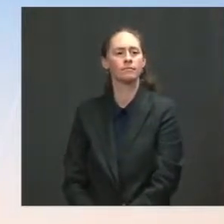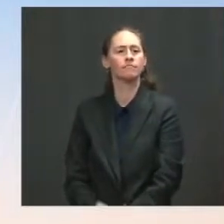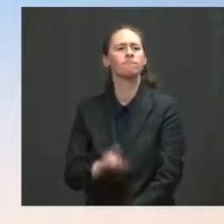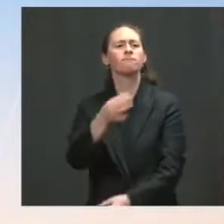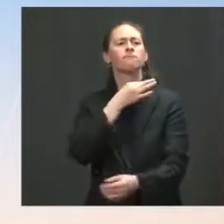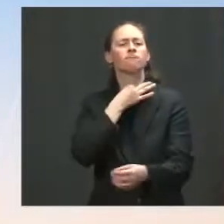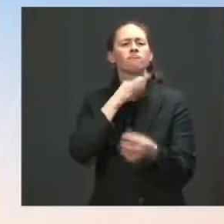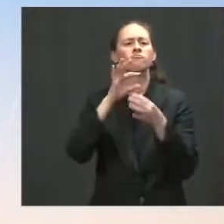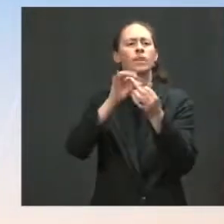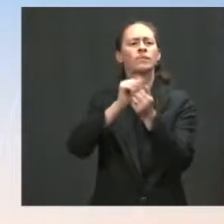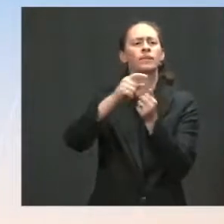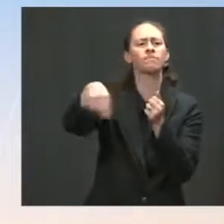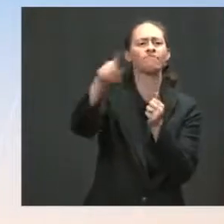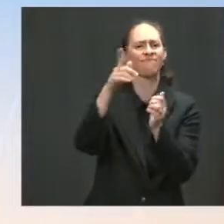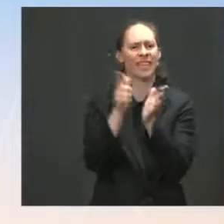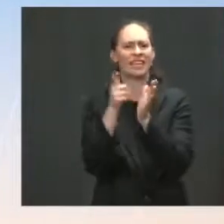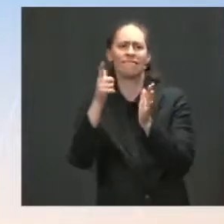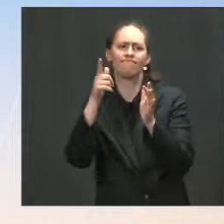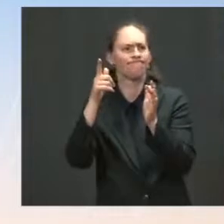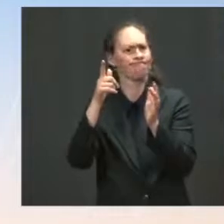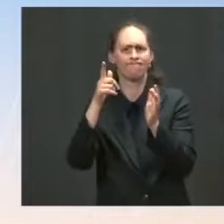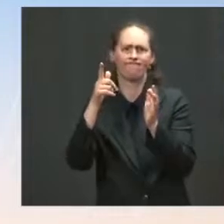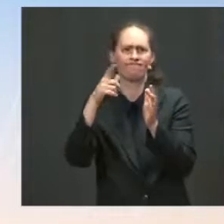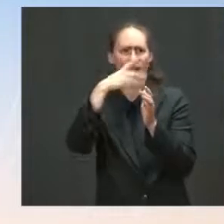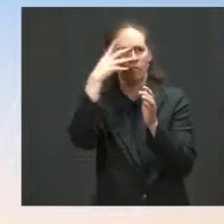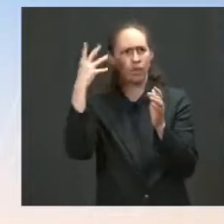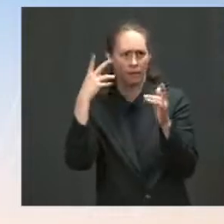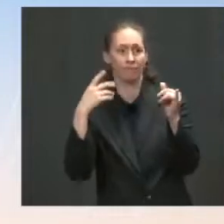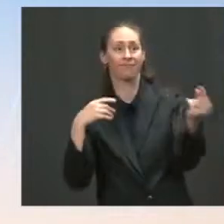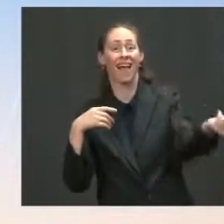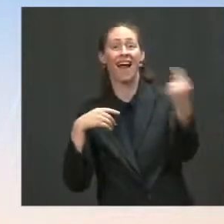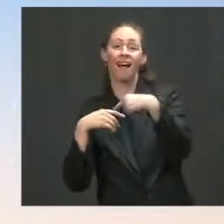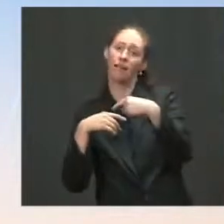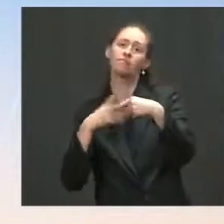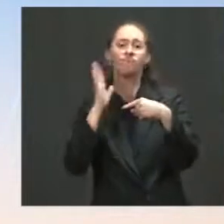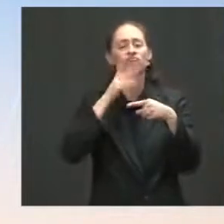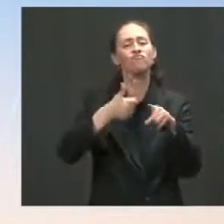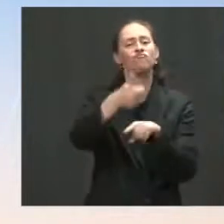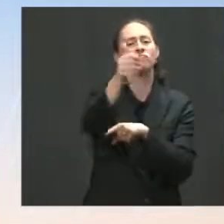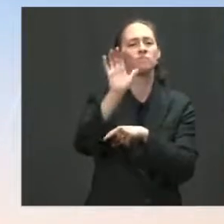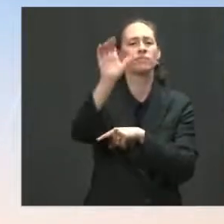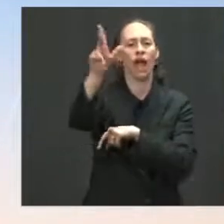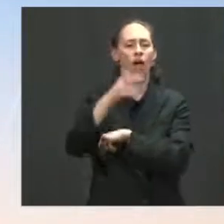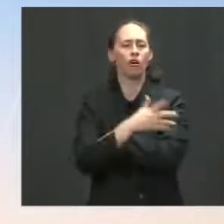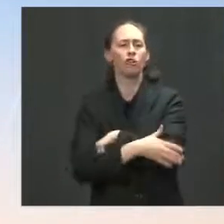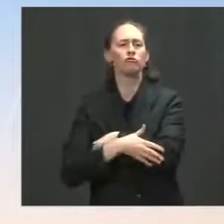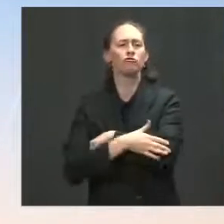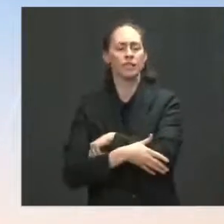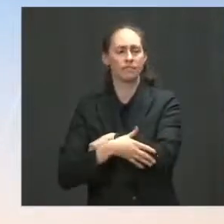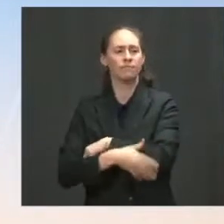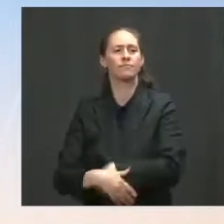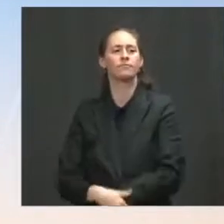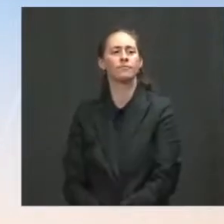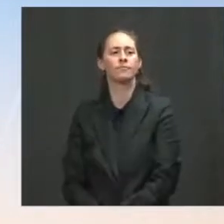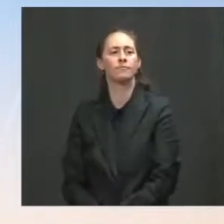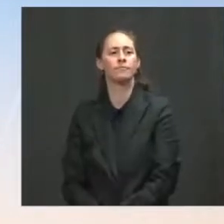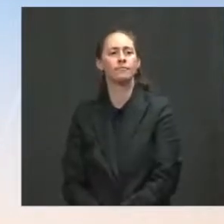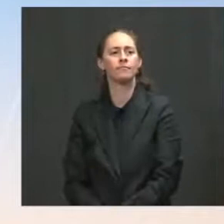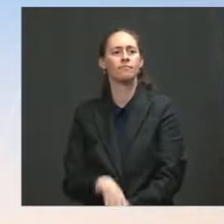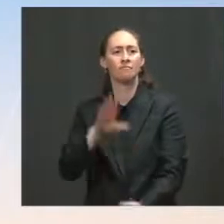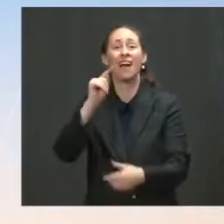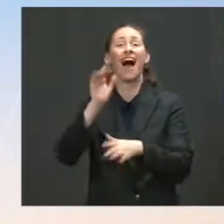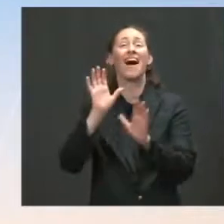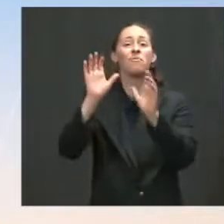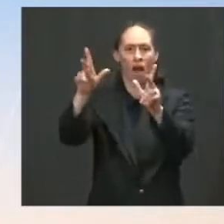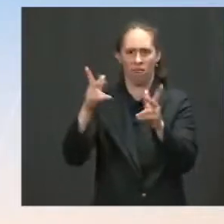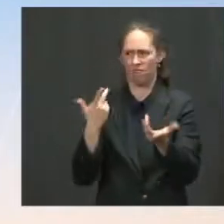of them feel that they will be deported back home to a country where they have never lived. Some of them have been moving around the city, meeting the congressman and the